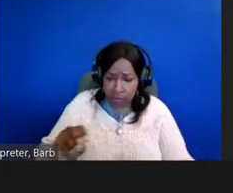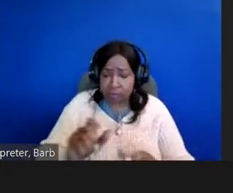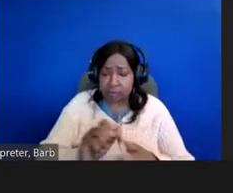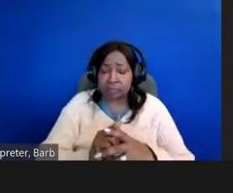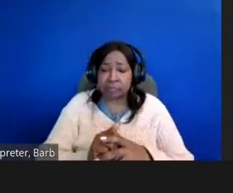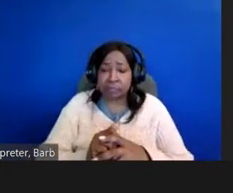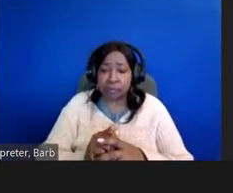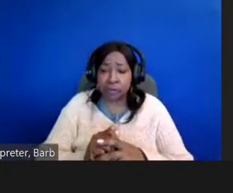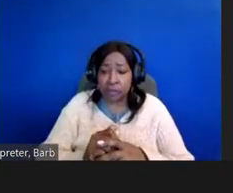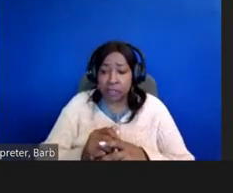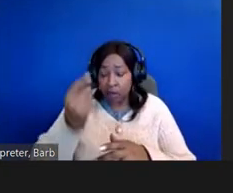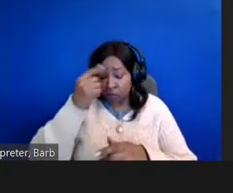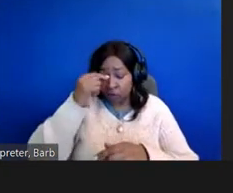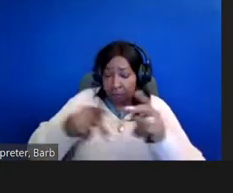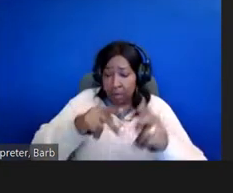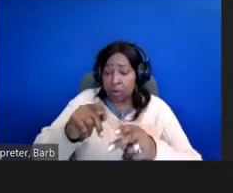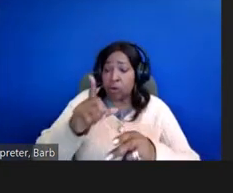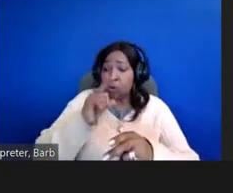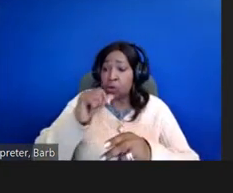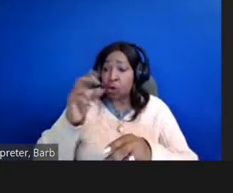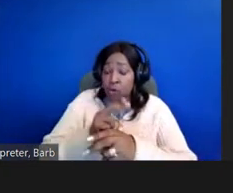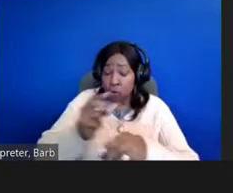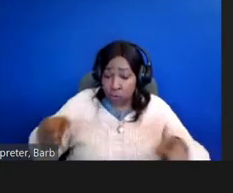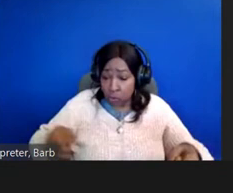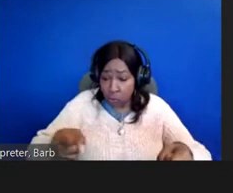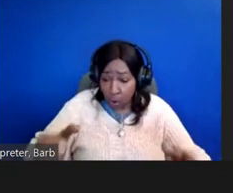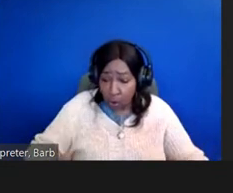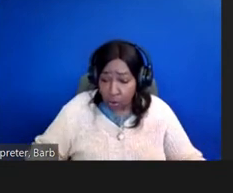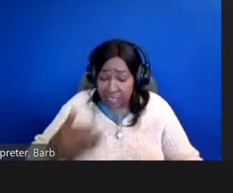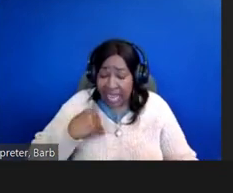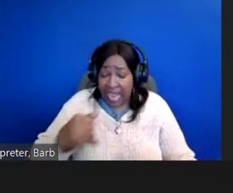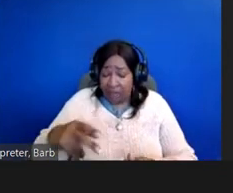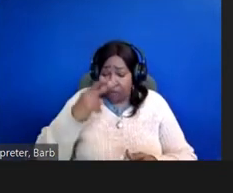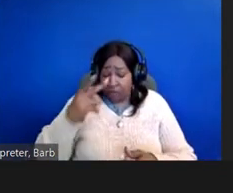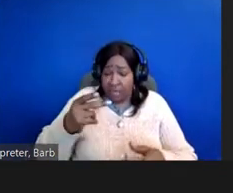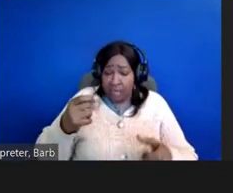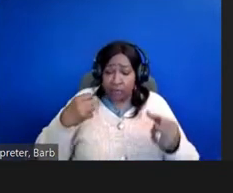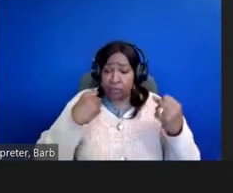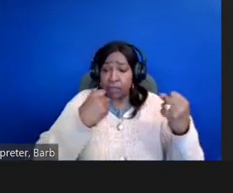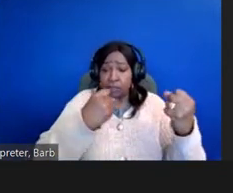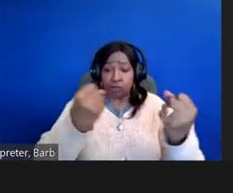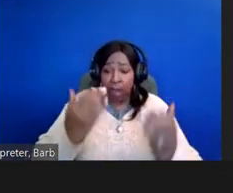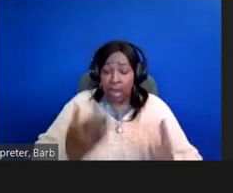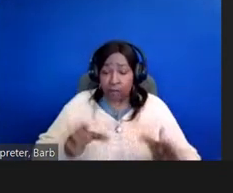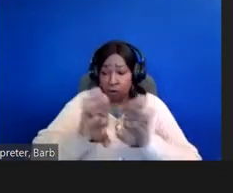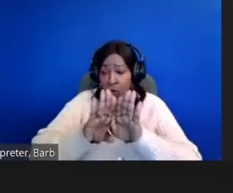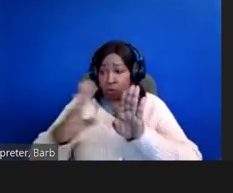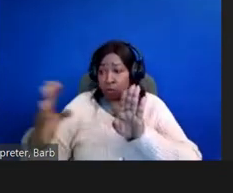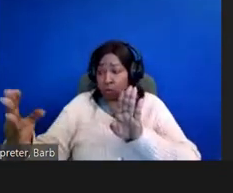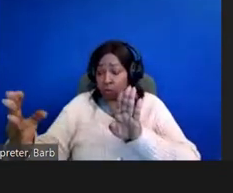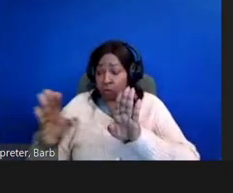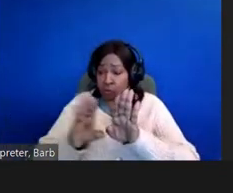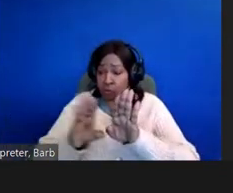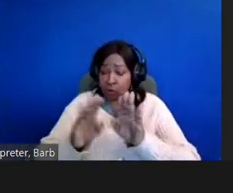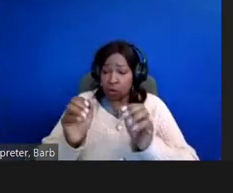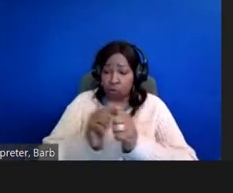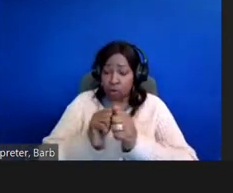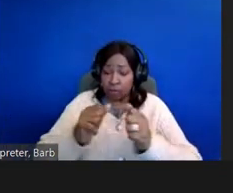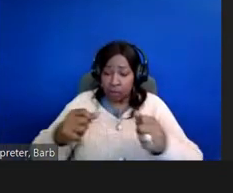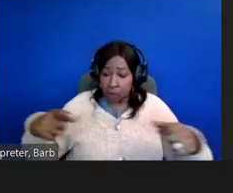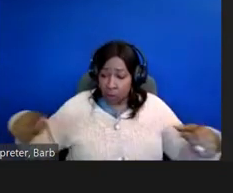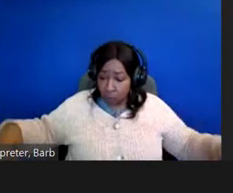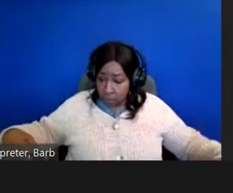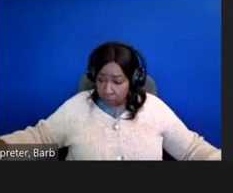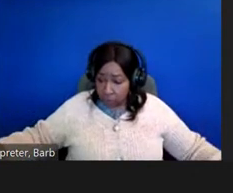For people who use walkers, I have seen the driver open the doors on a wheelchair with three